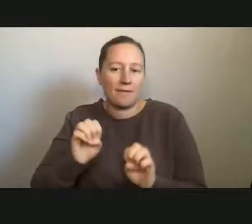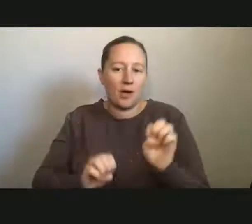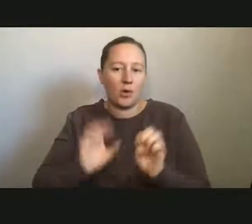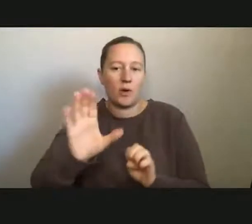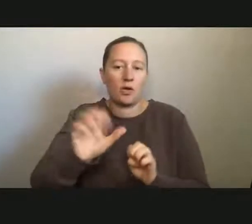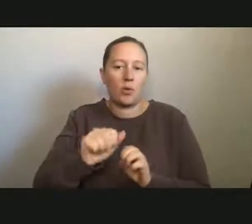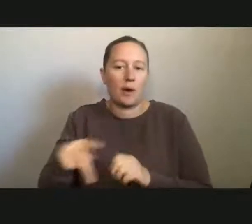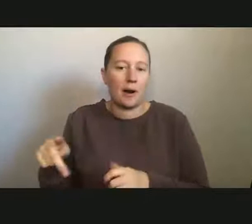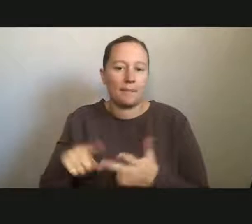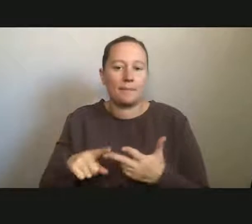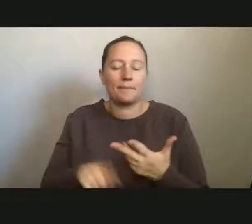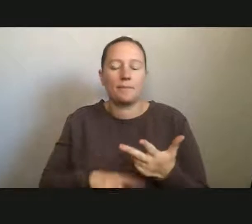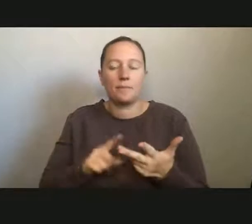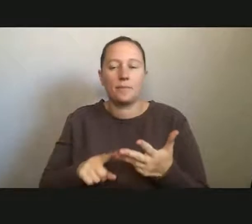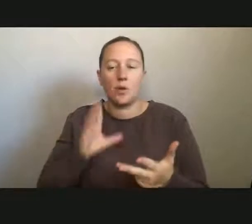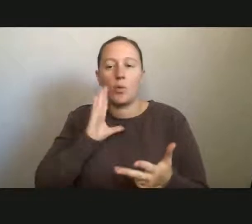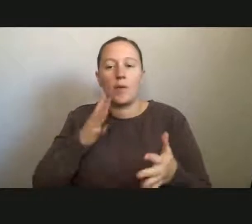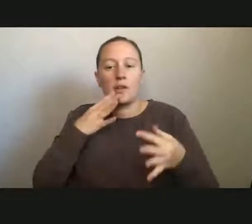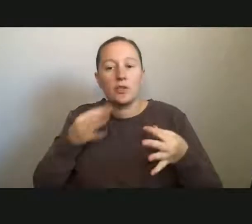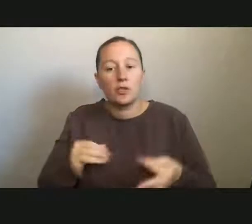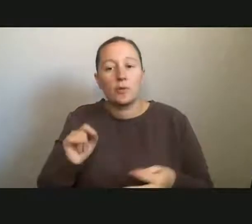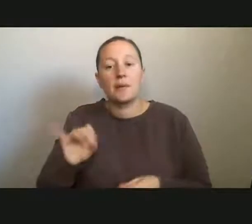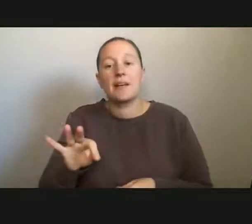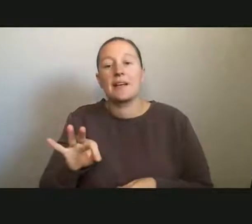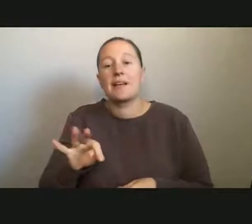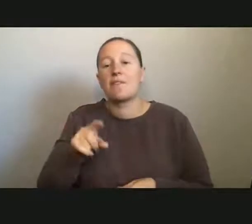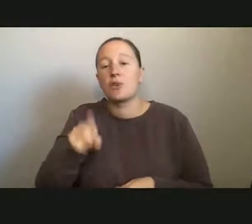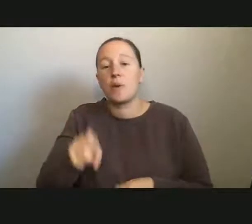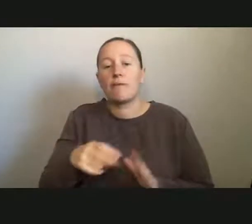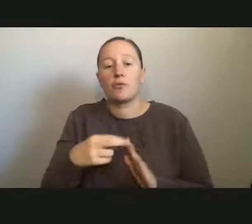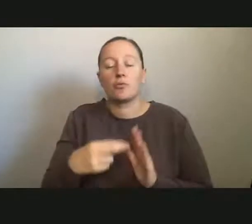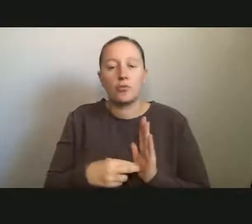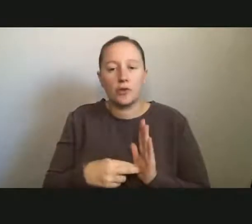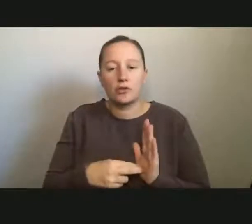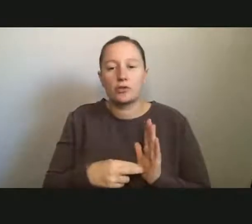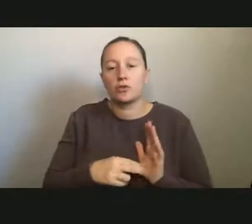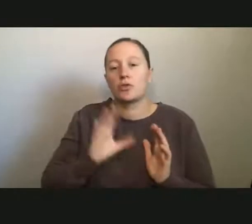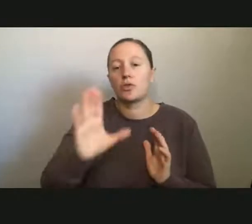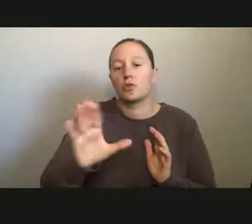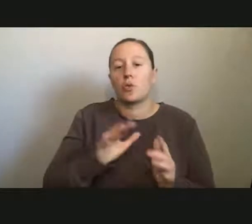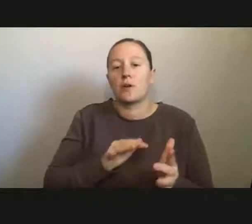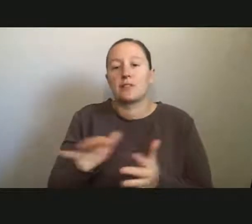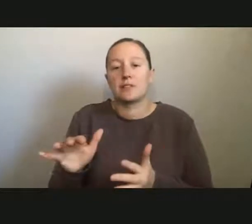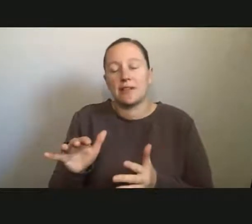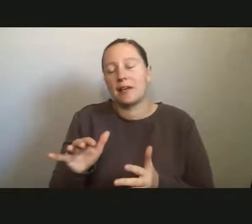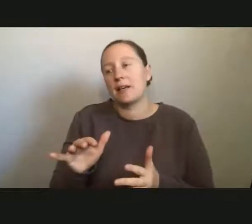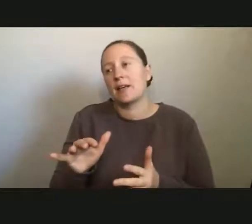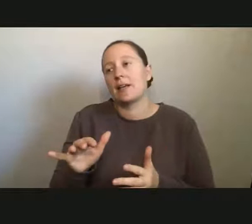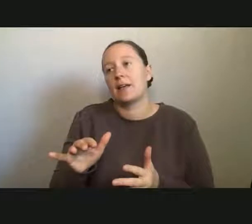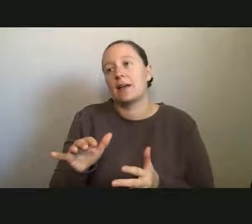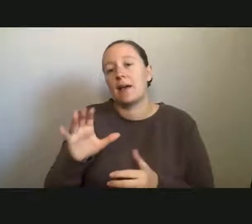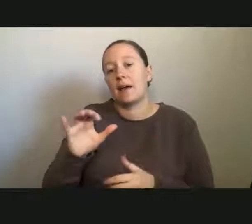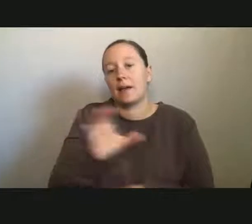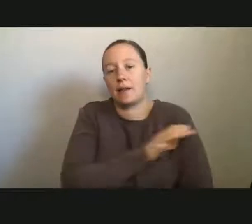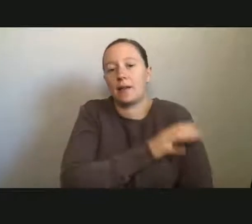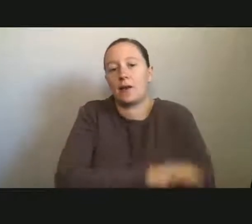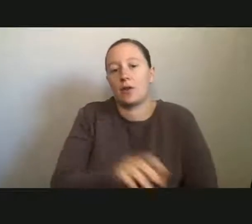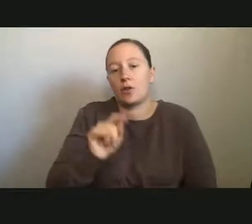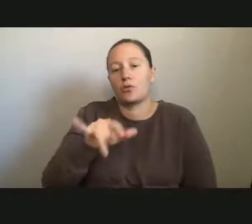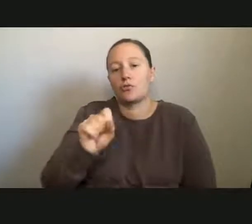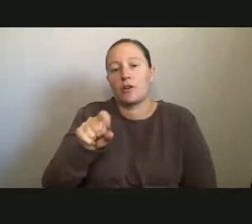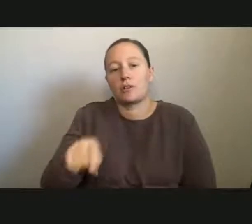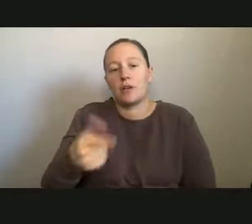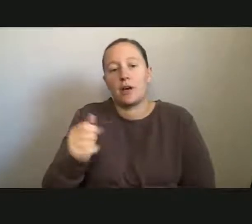application. And it's also going to determine whether or not you have to register your study on clinicaltrials.gov and report the